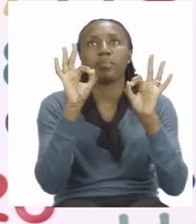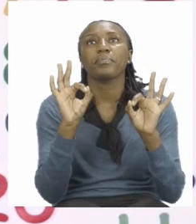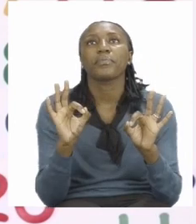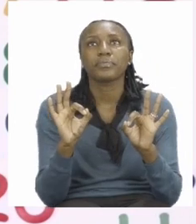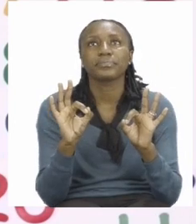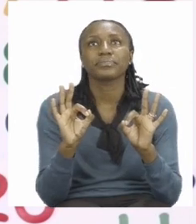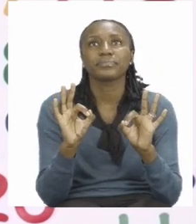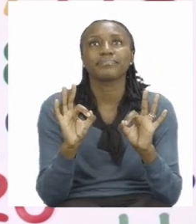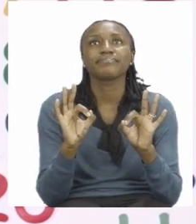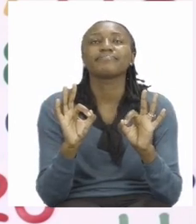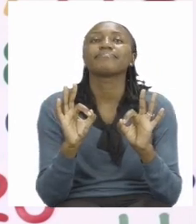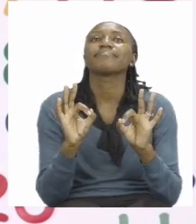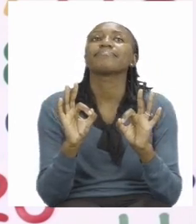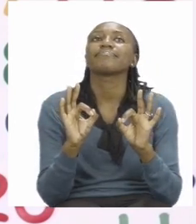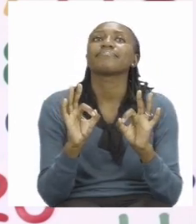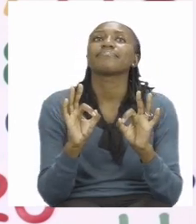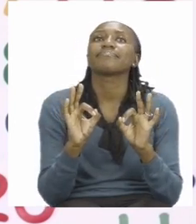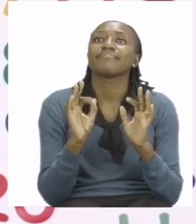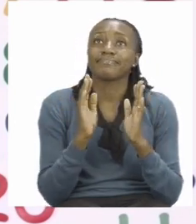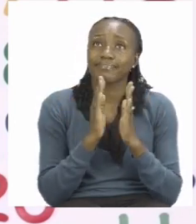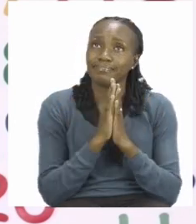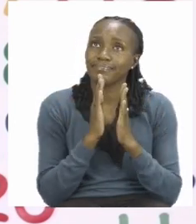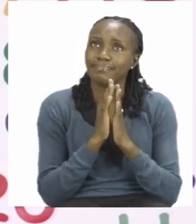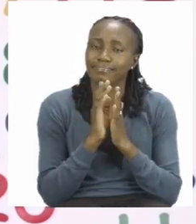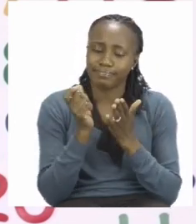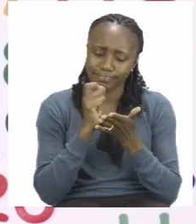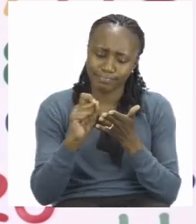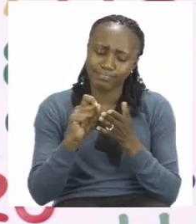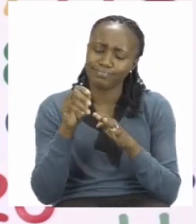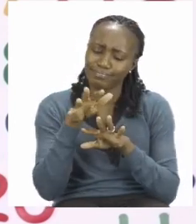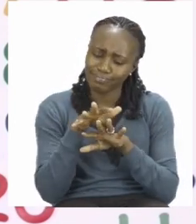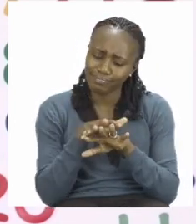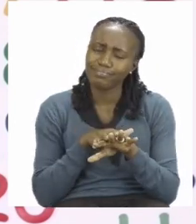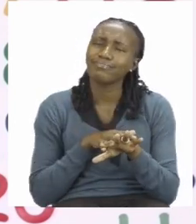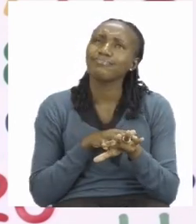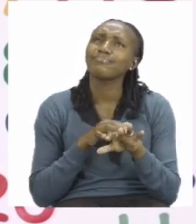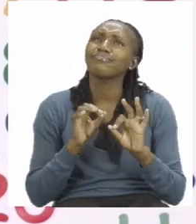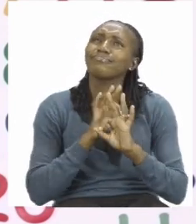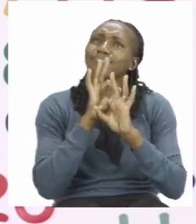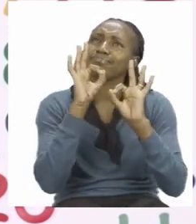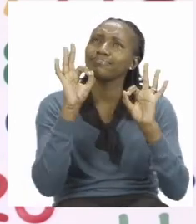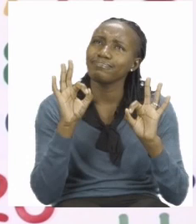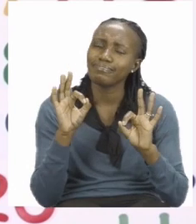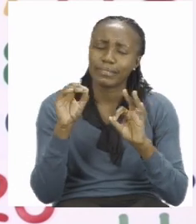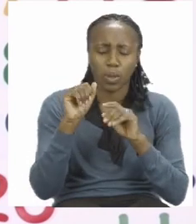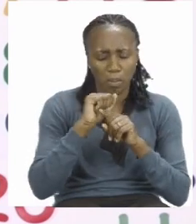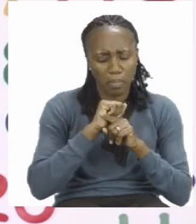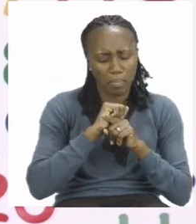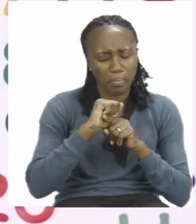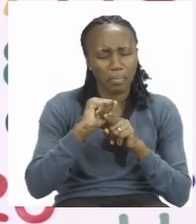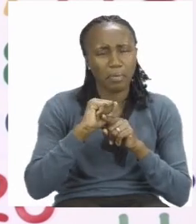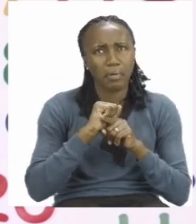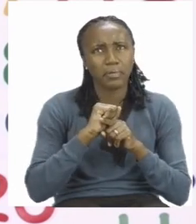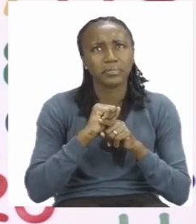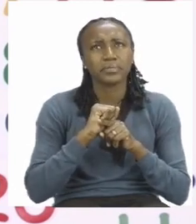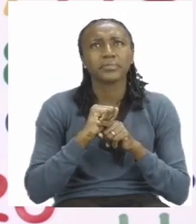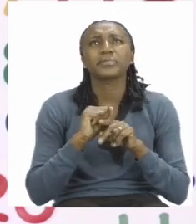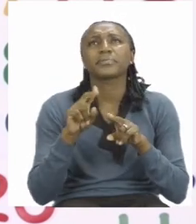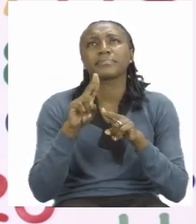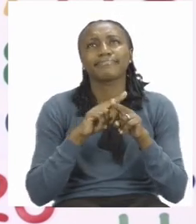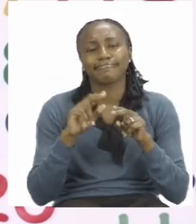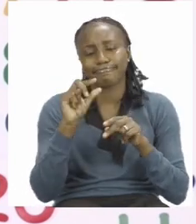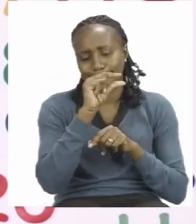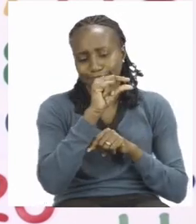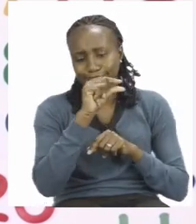time with both your vocabulary words and your sight words. Practice them and use them in the sentences if